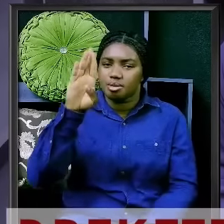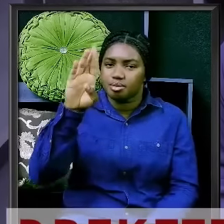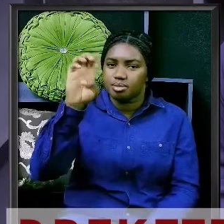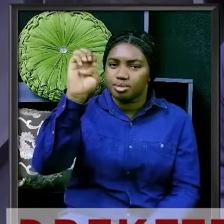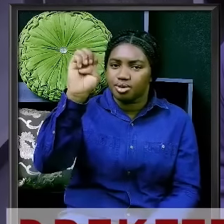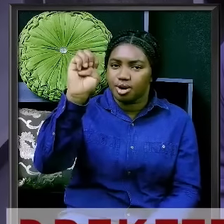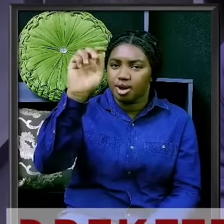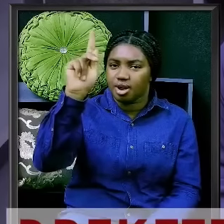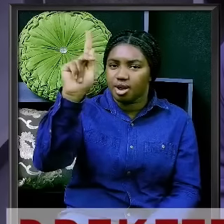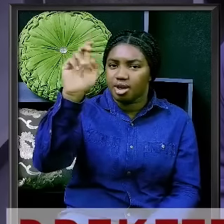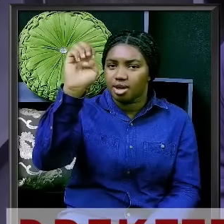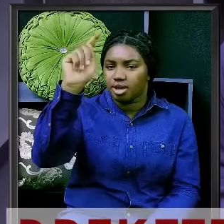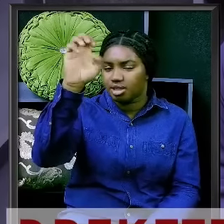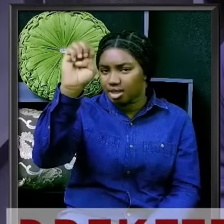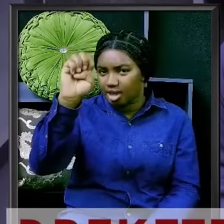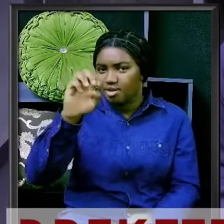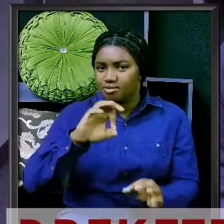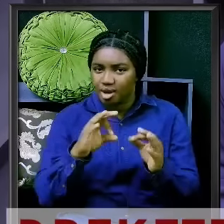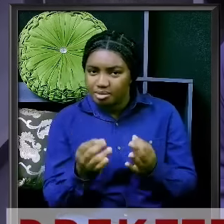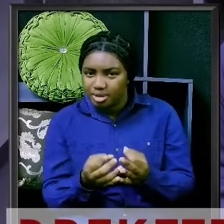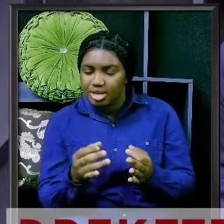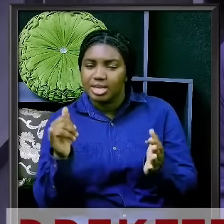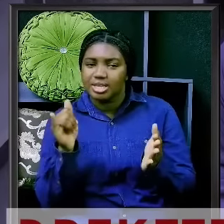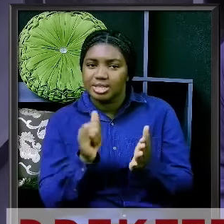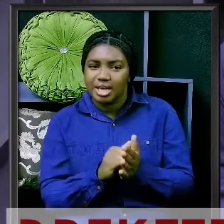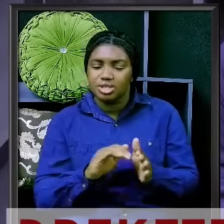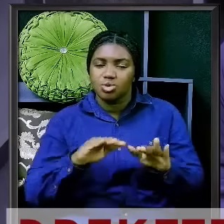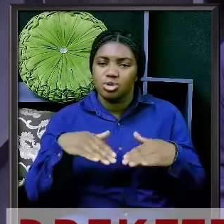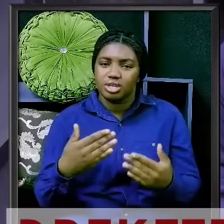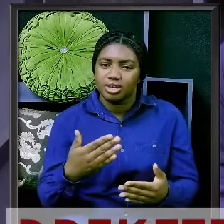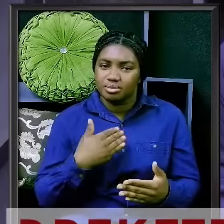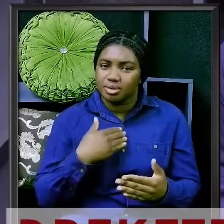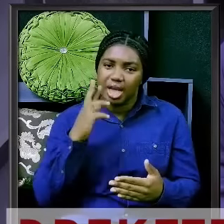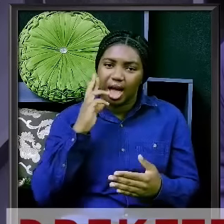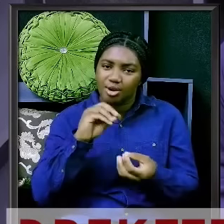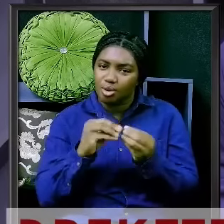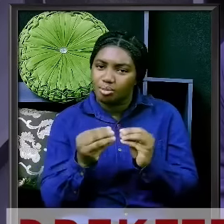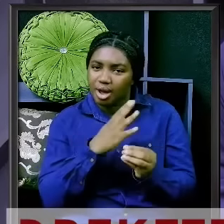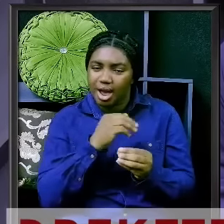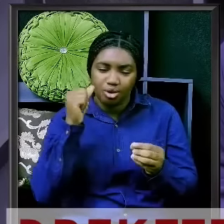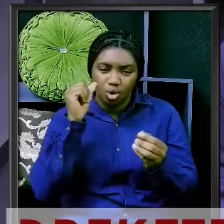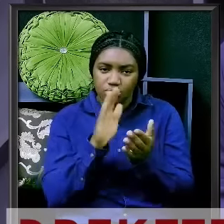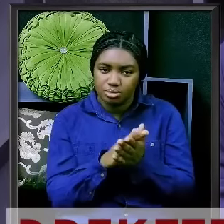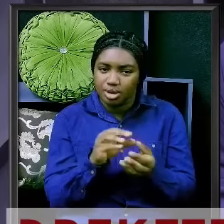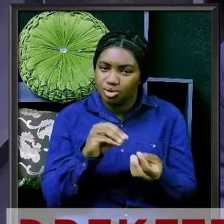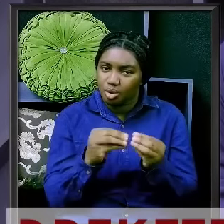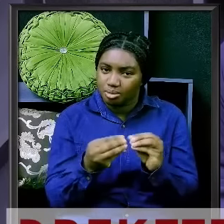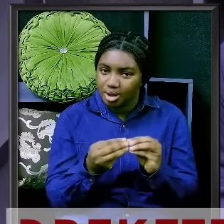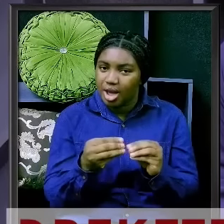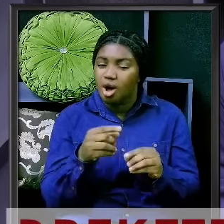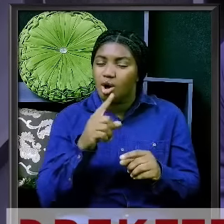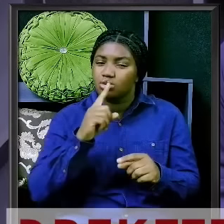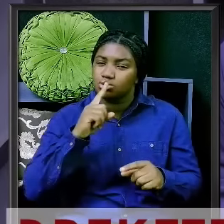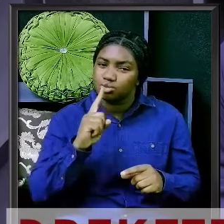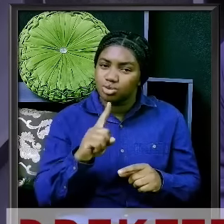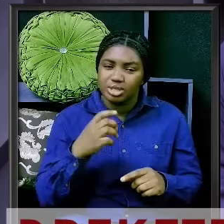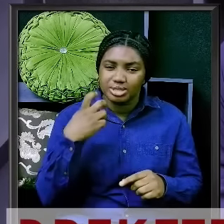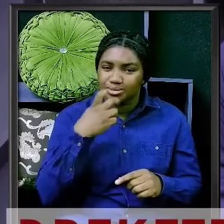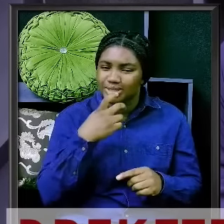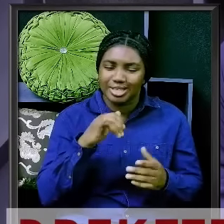to giving me her number and the husband's number. Generally speaking, that was the first